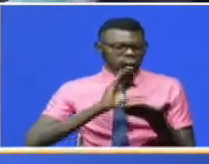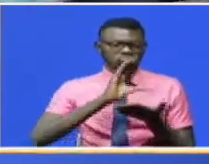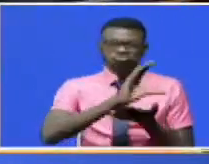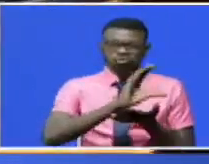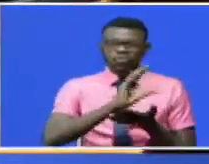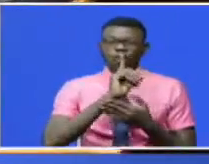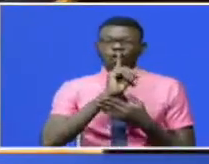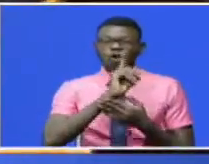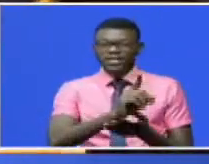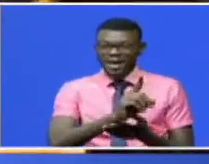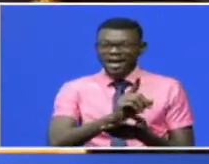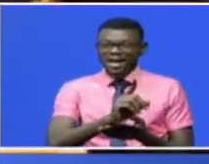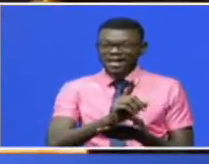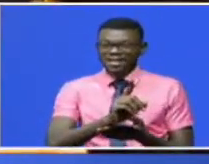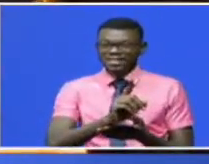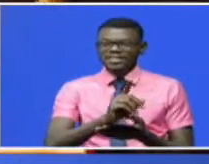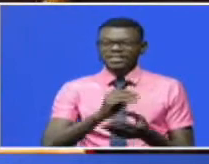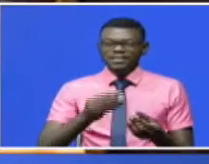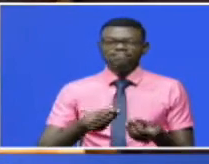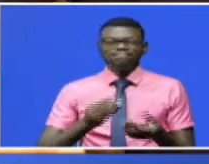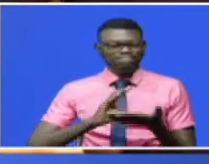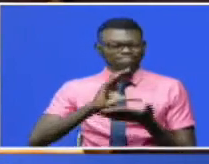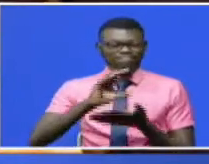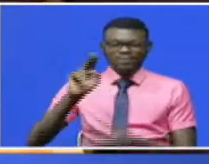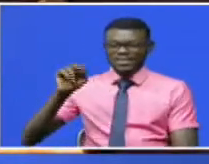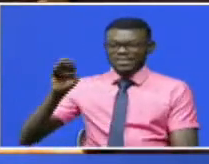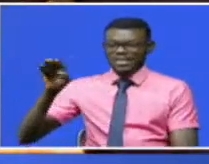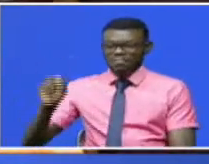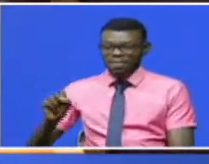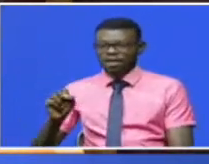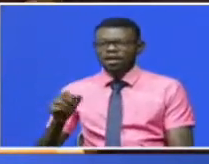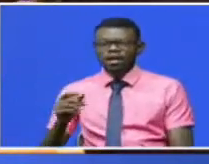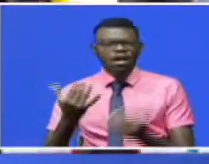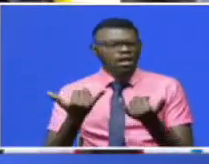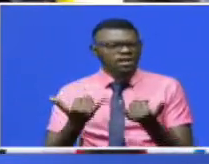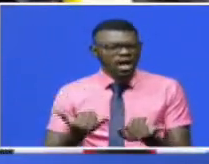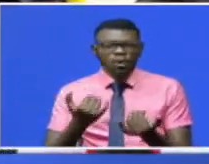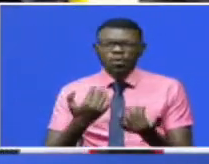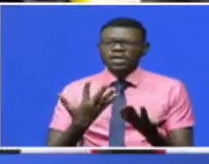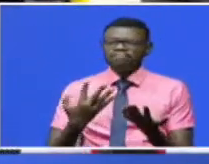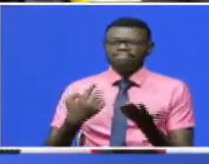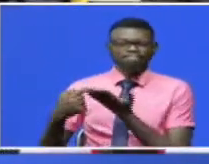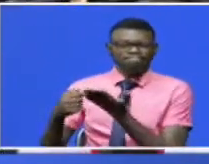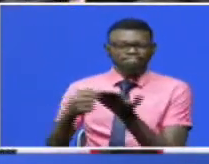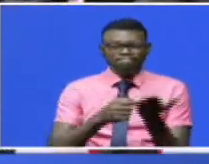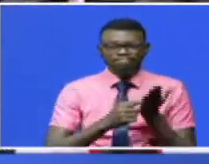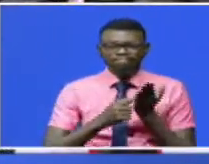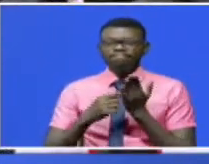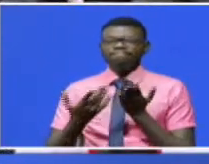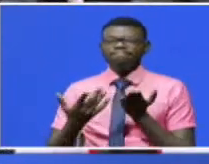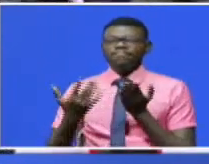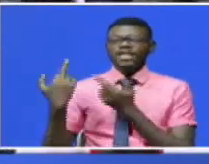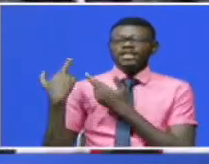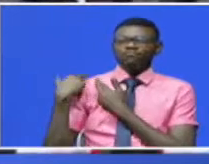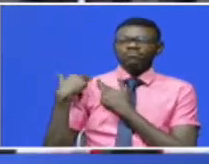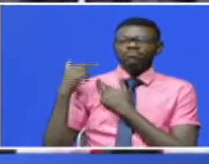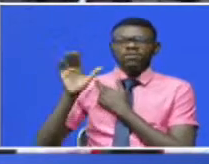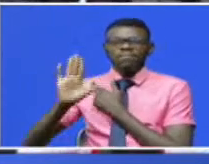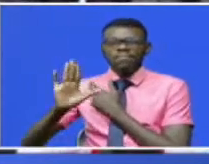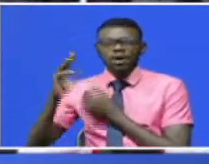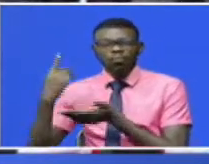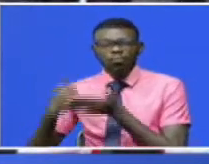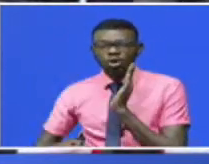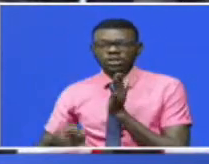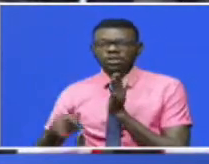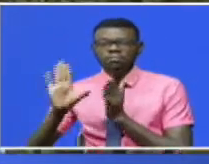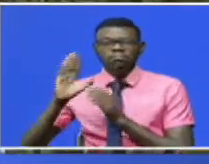City Hall na kitengo cha NMS. Vitendo vikiwa mwanzo wa mjadala haswa kuhusu wajibu wa kaimu gavana na mipaka kwenye